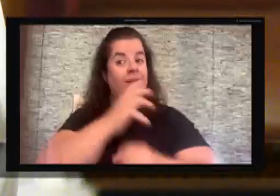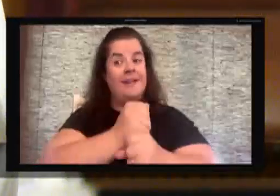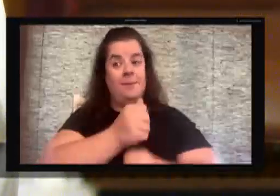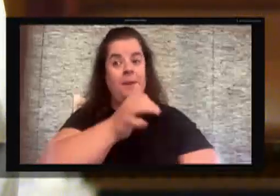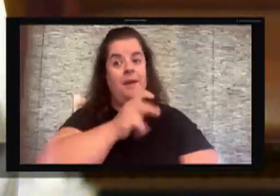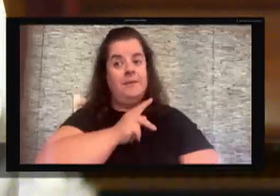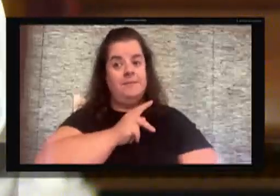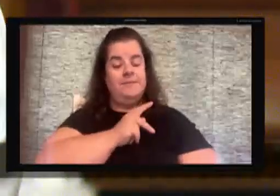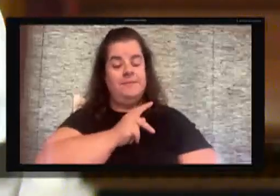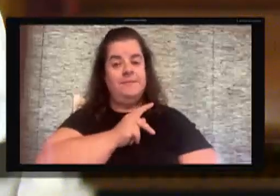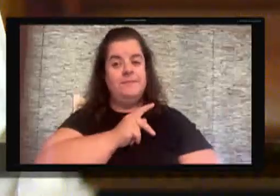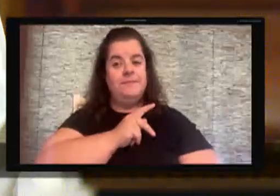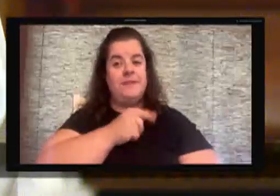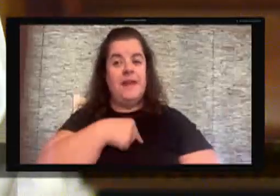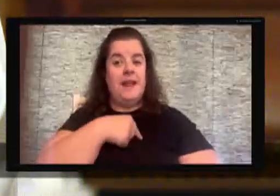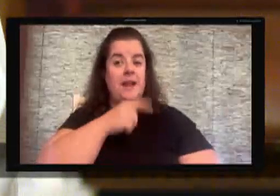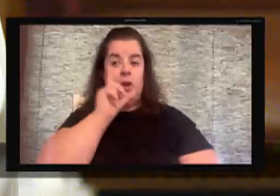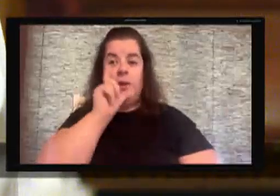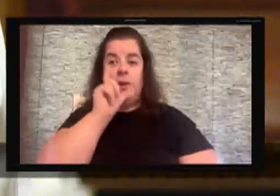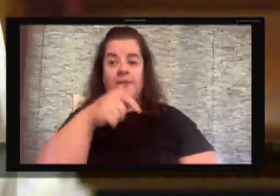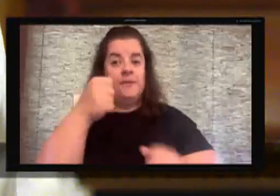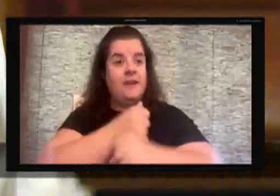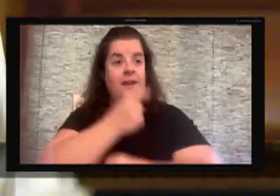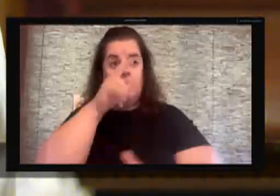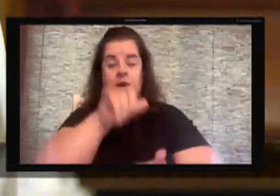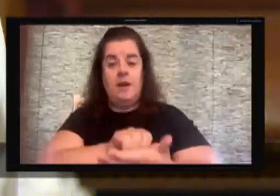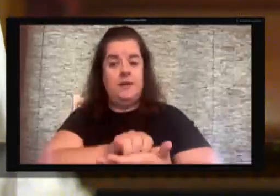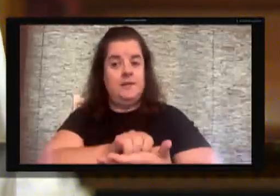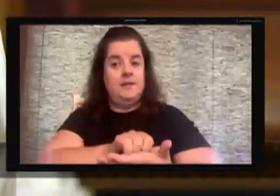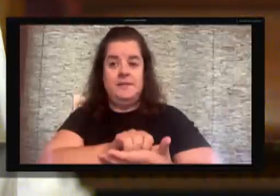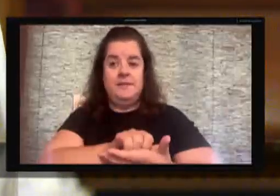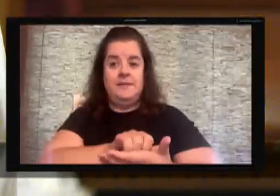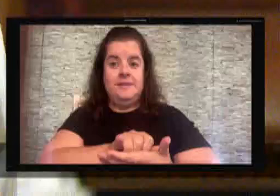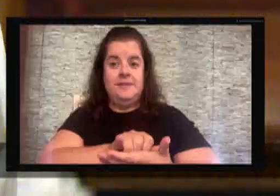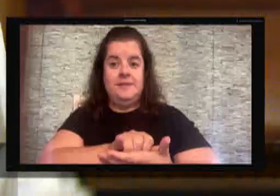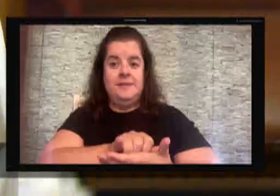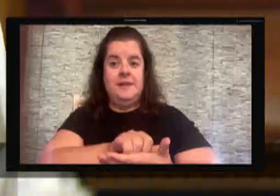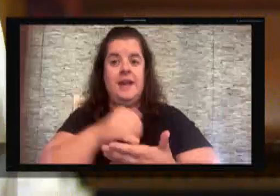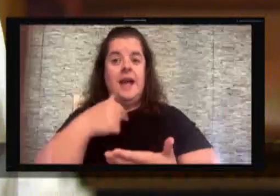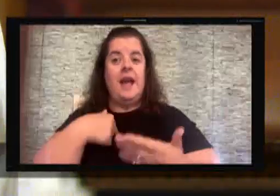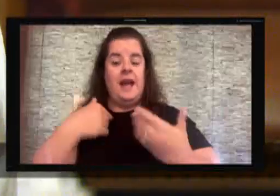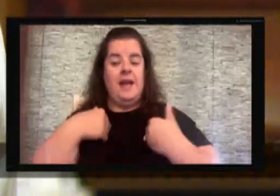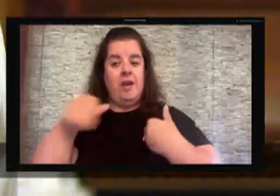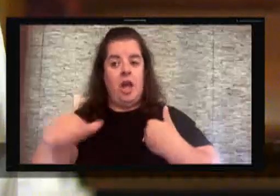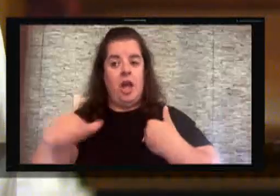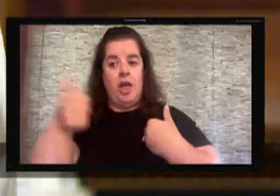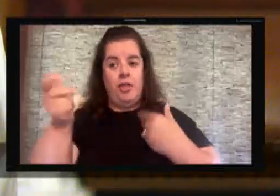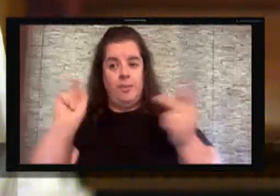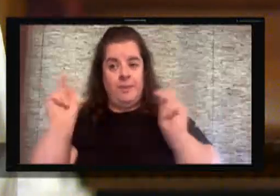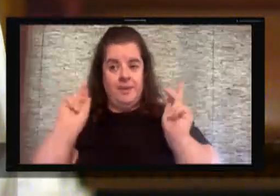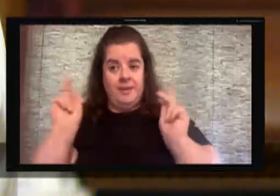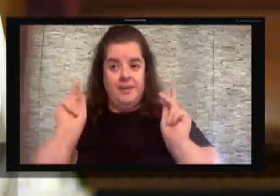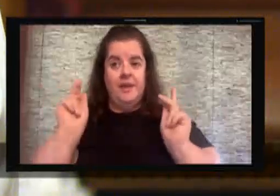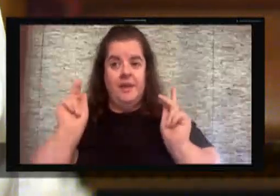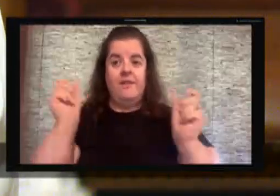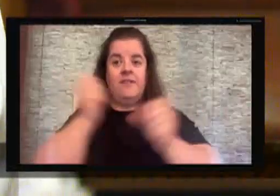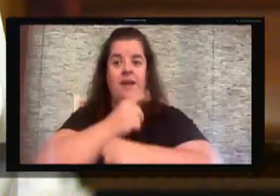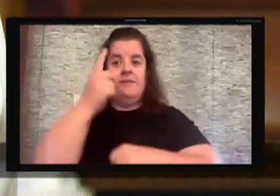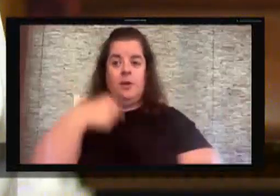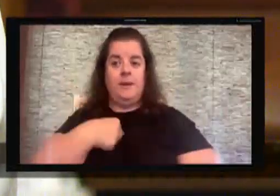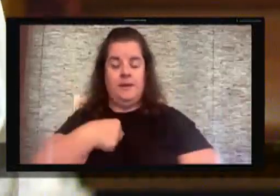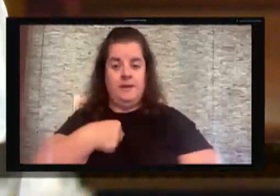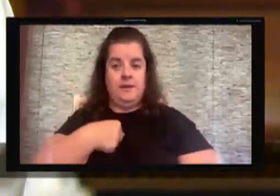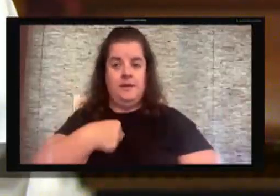I don't even have to fight for it. I have other people fighting for me. And God is